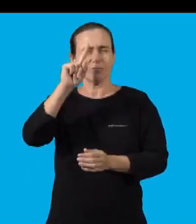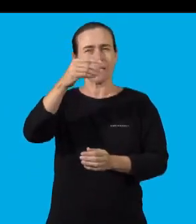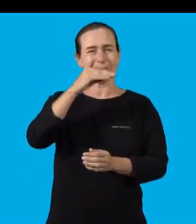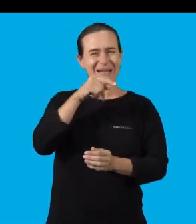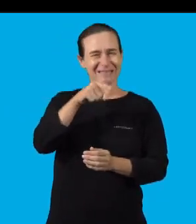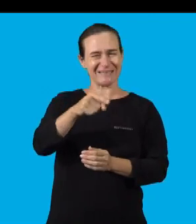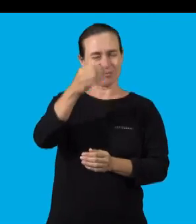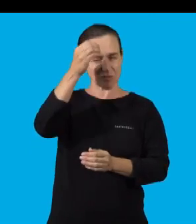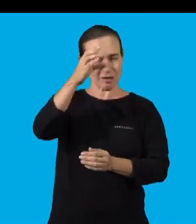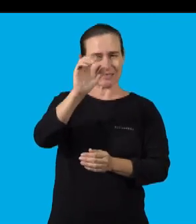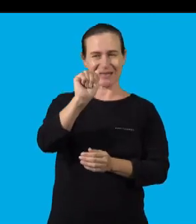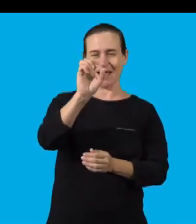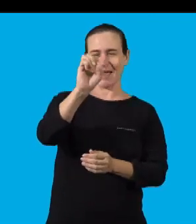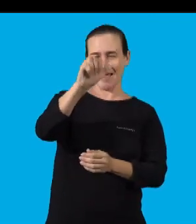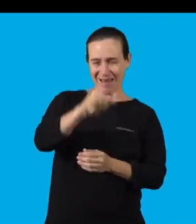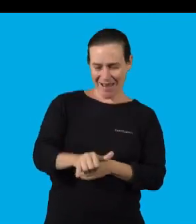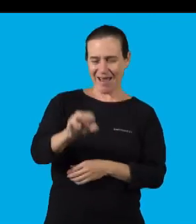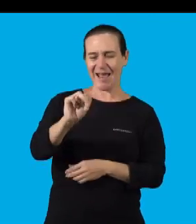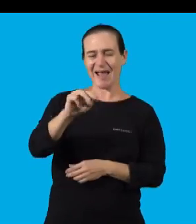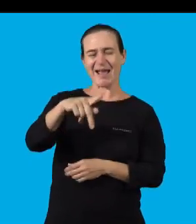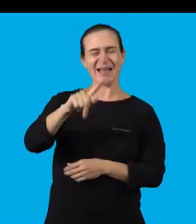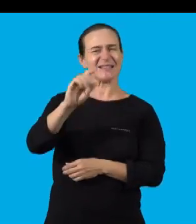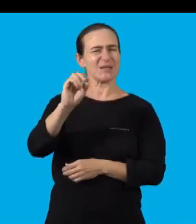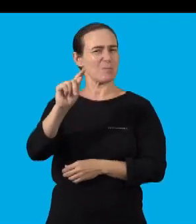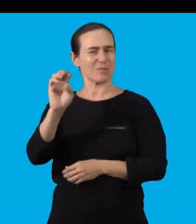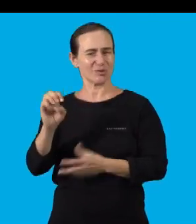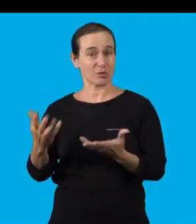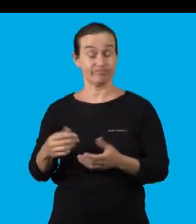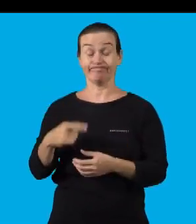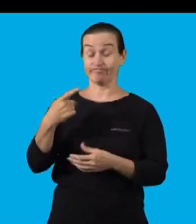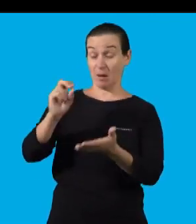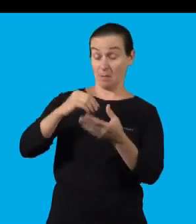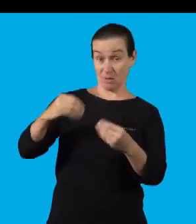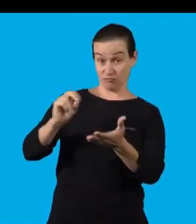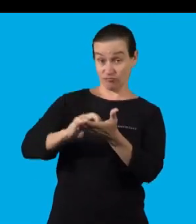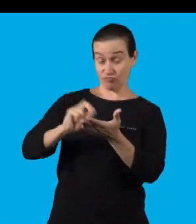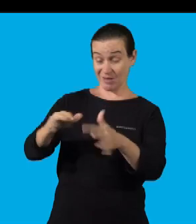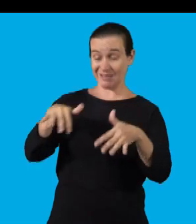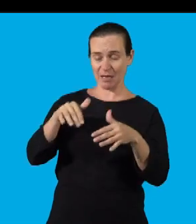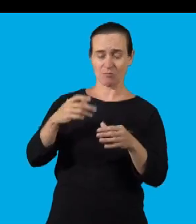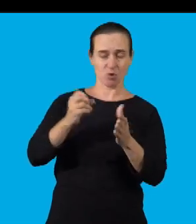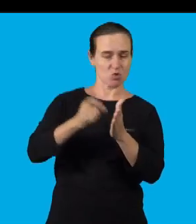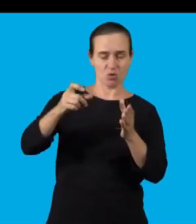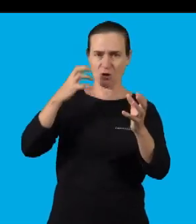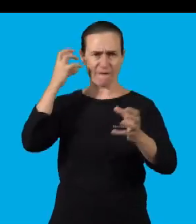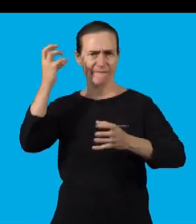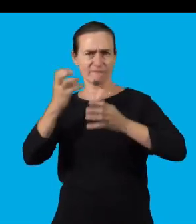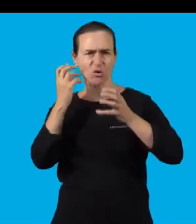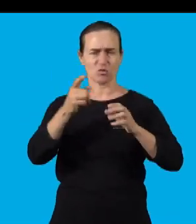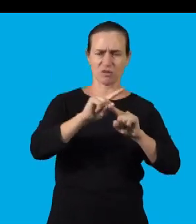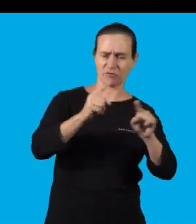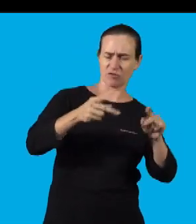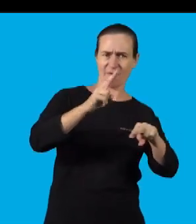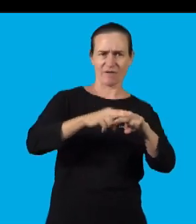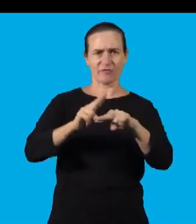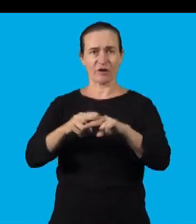of asymptotes. And when it comes to the exams, learners confuse or forget the types of functions if the